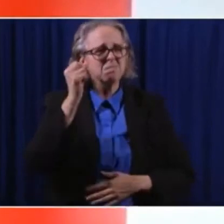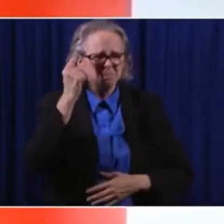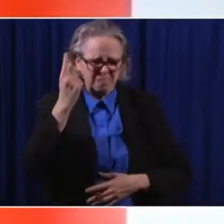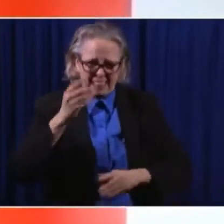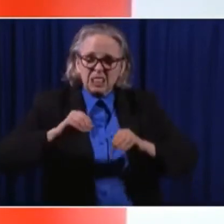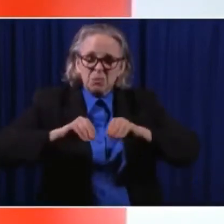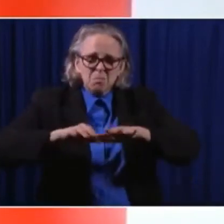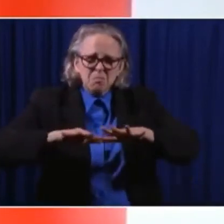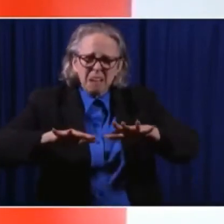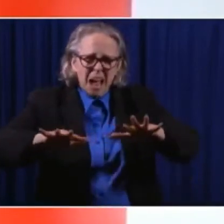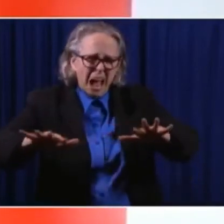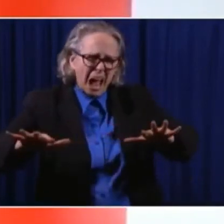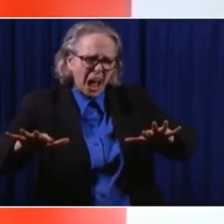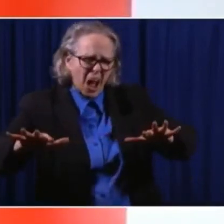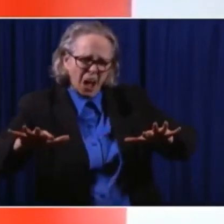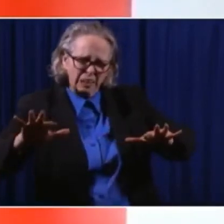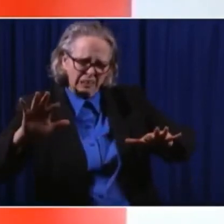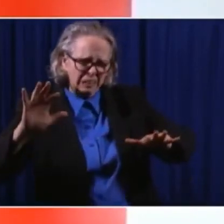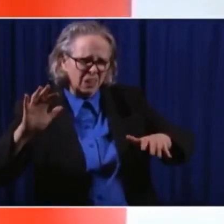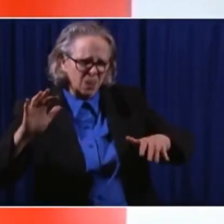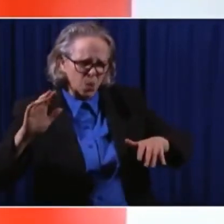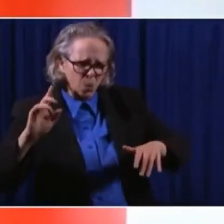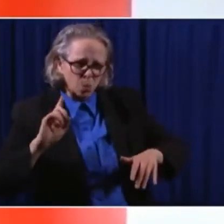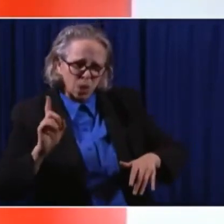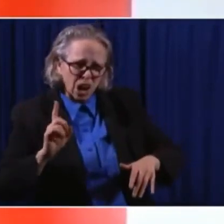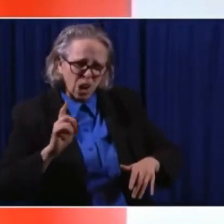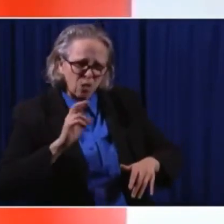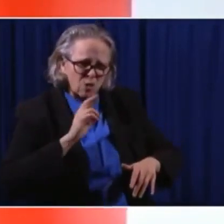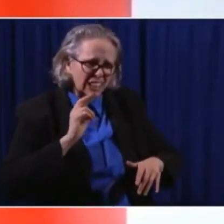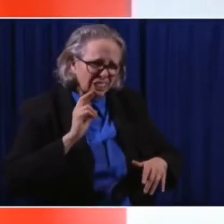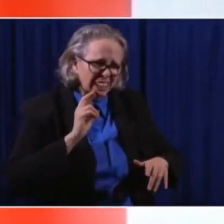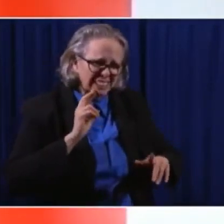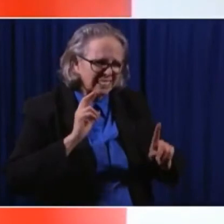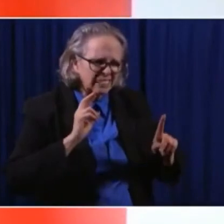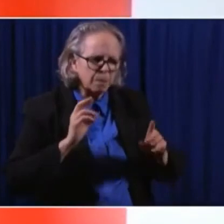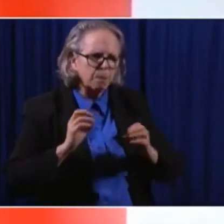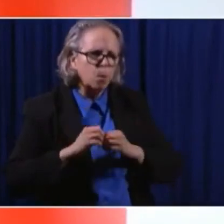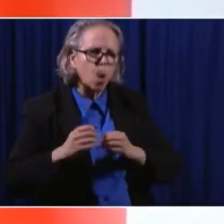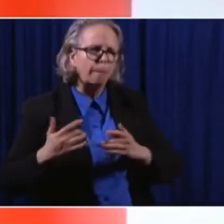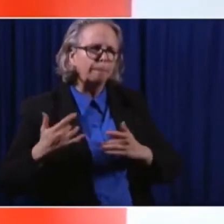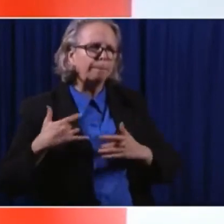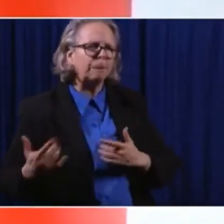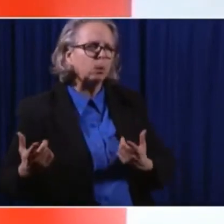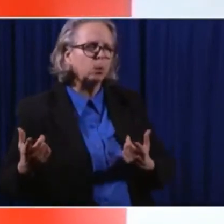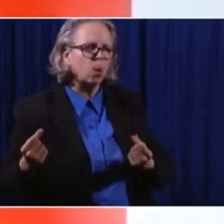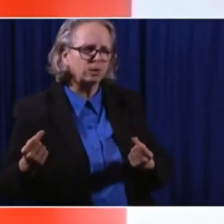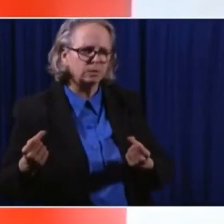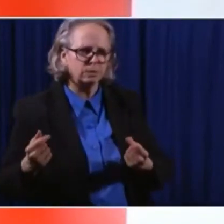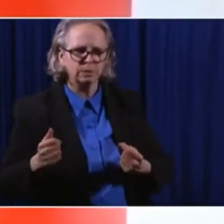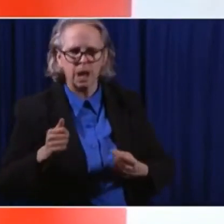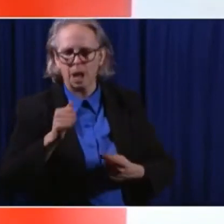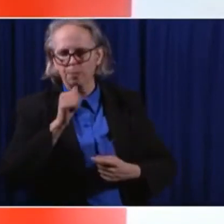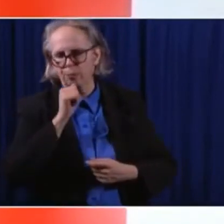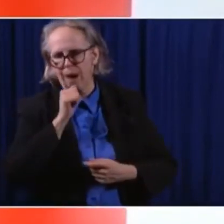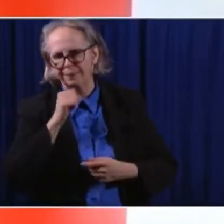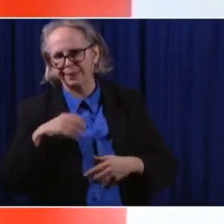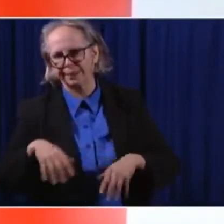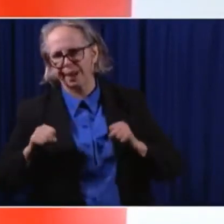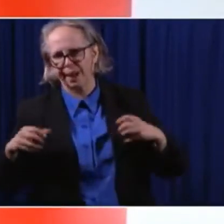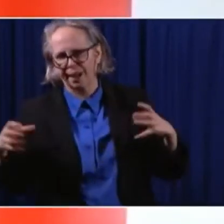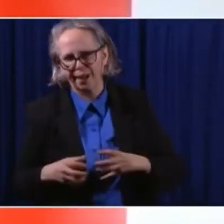in unregulated settings, like we've talked about, home parties, family gatherings, social events, some schools and other places where